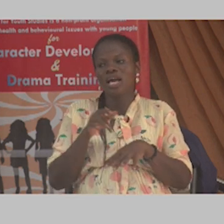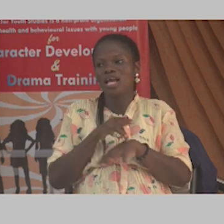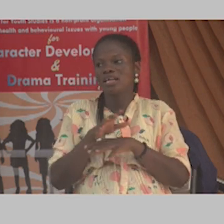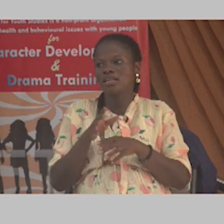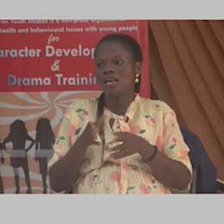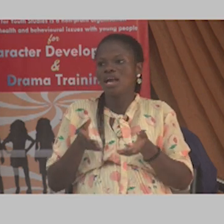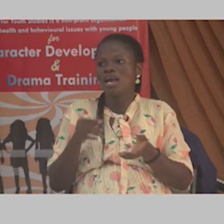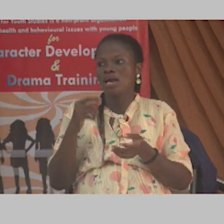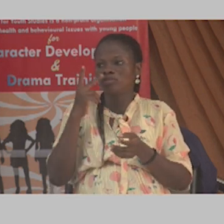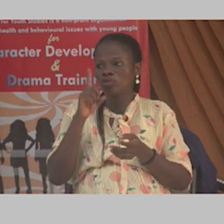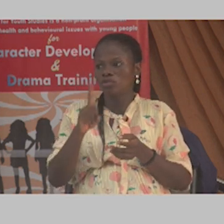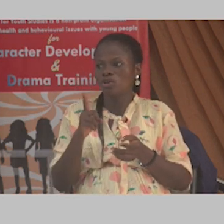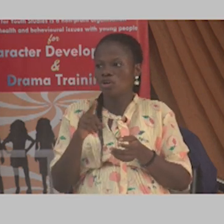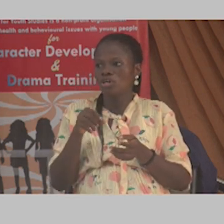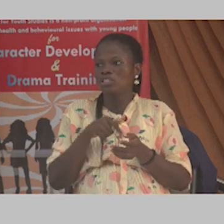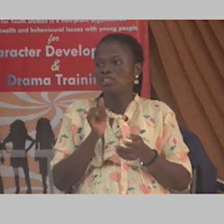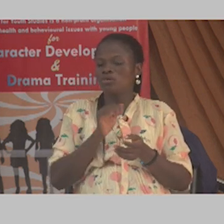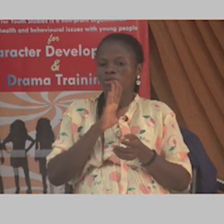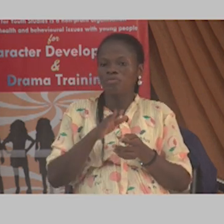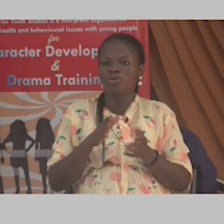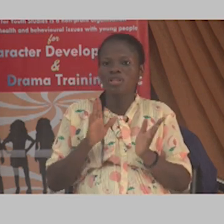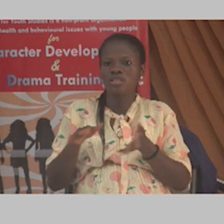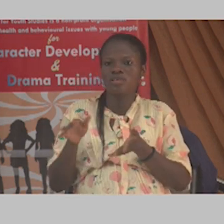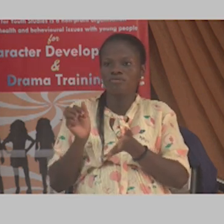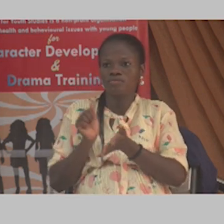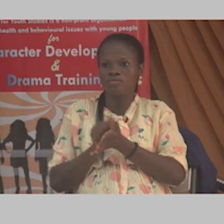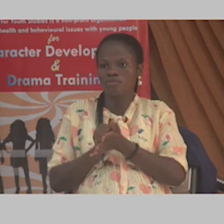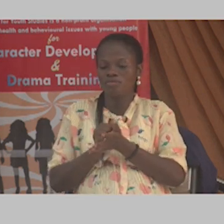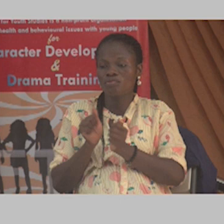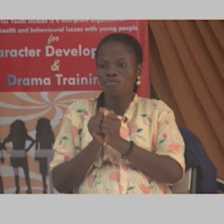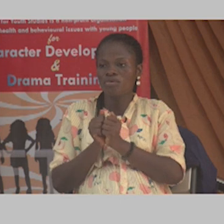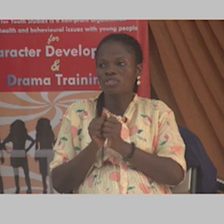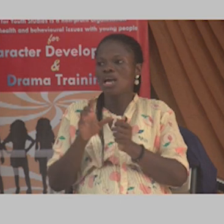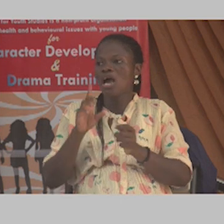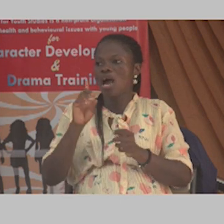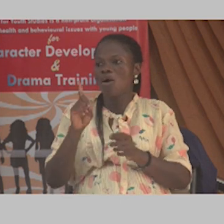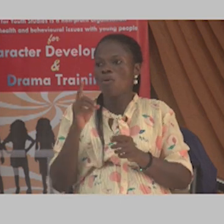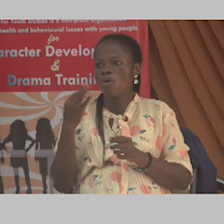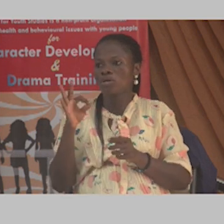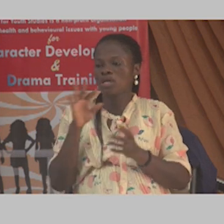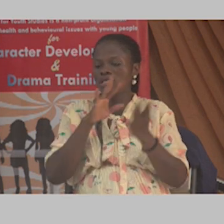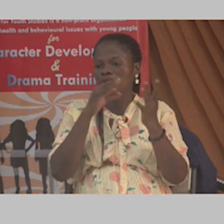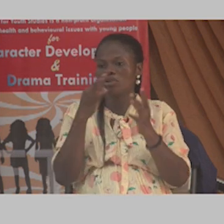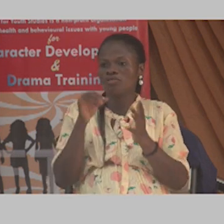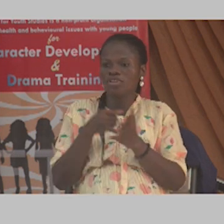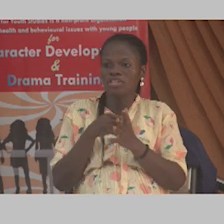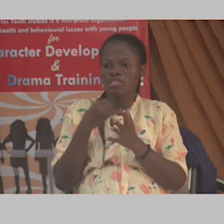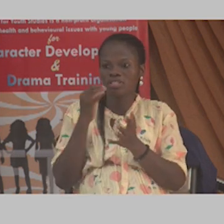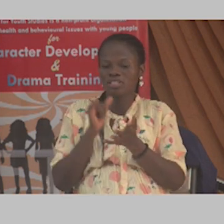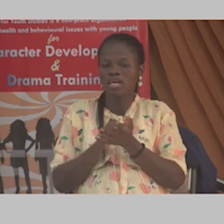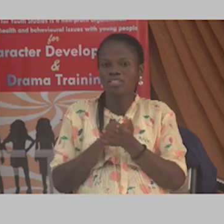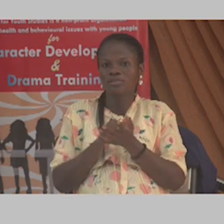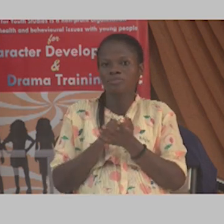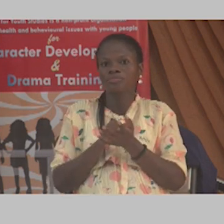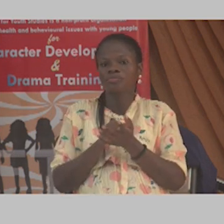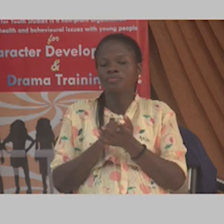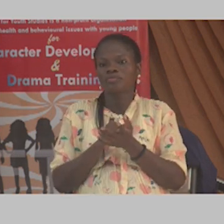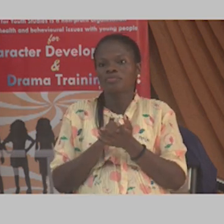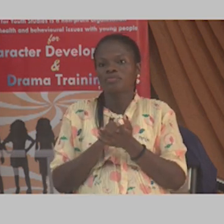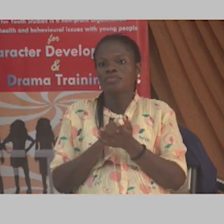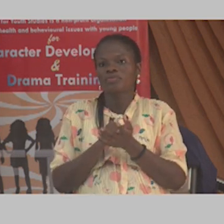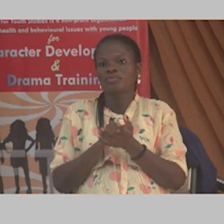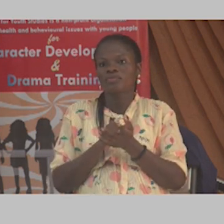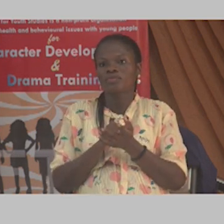should be left to face the consequences. And then one aspect of this called attitudinal barrier is of